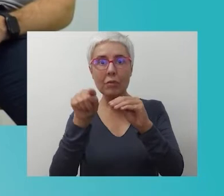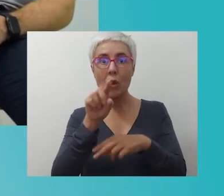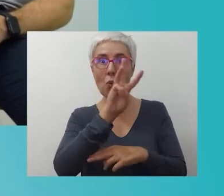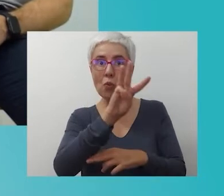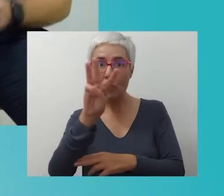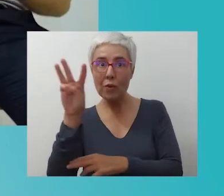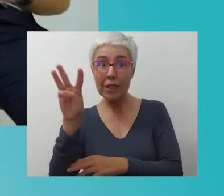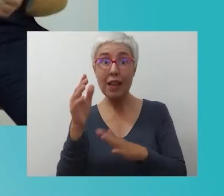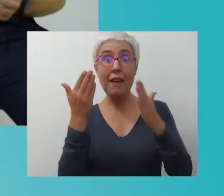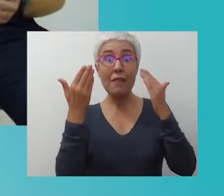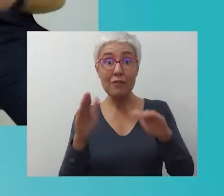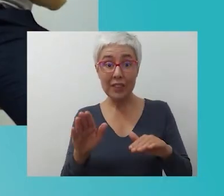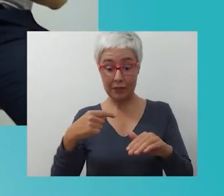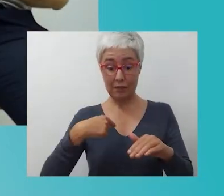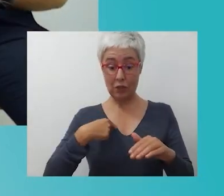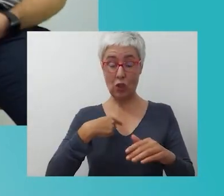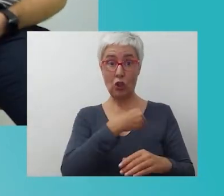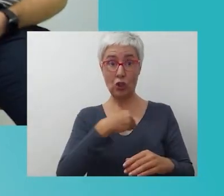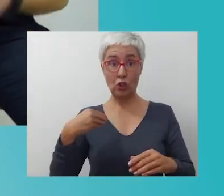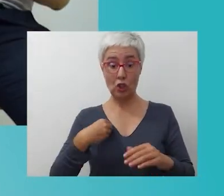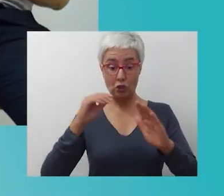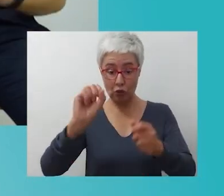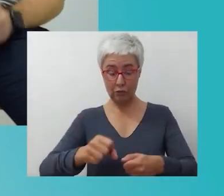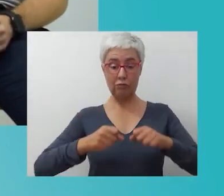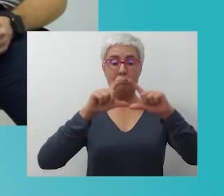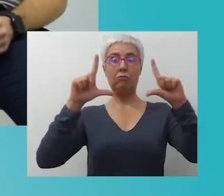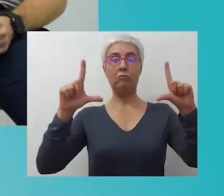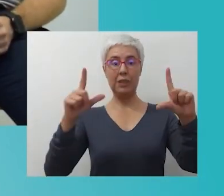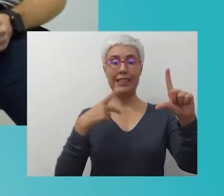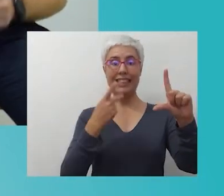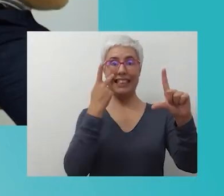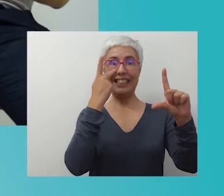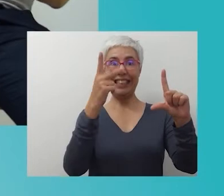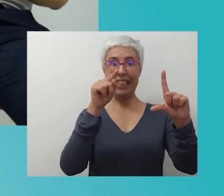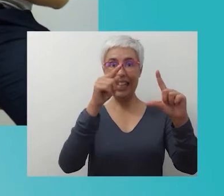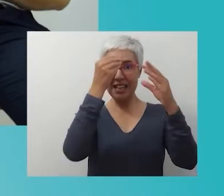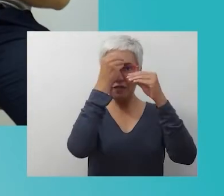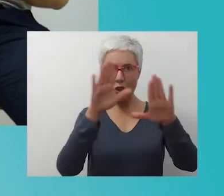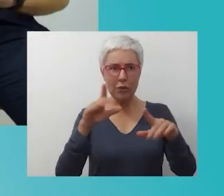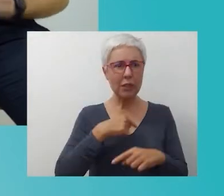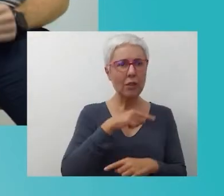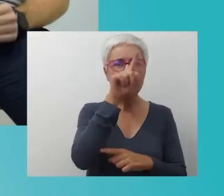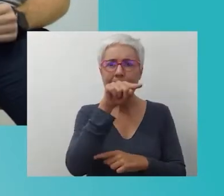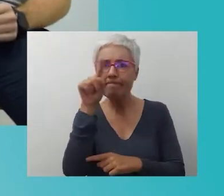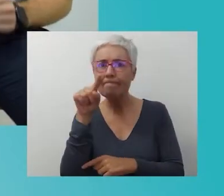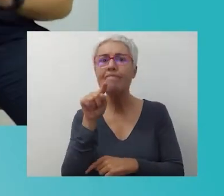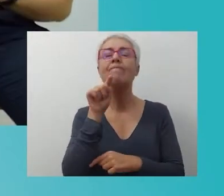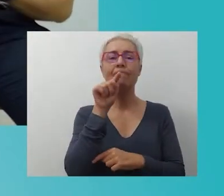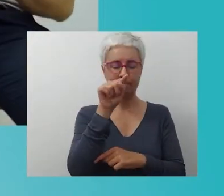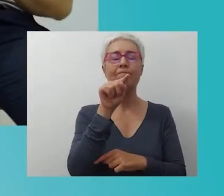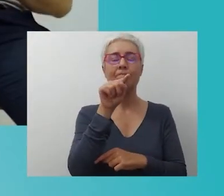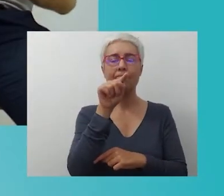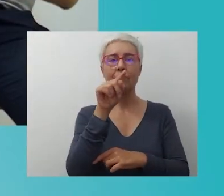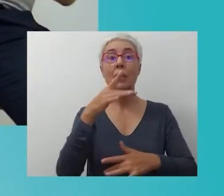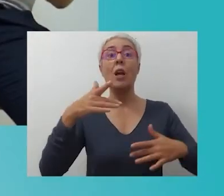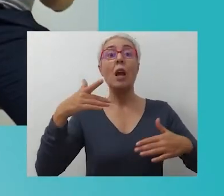correct. Then the doctor receives all the information in a report that, and after confirming the disease, the patient